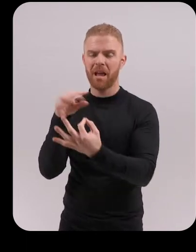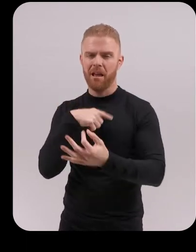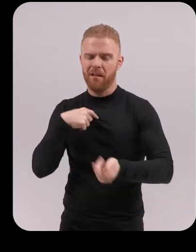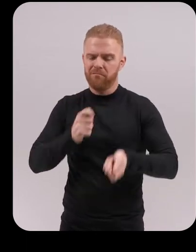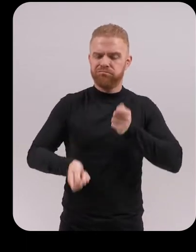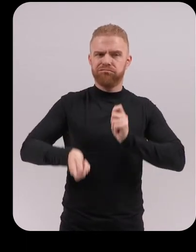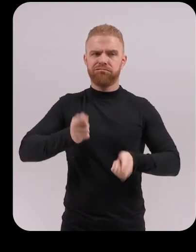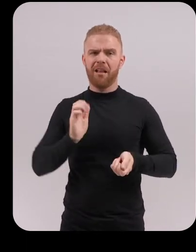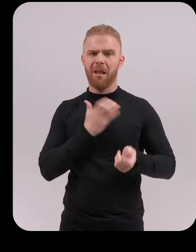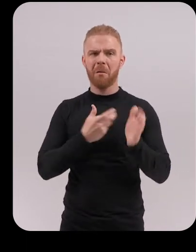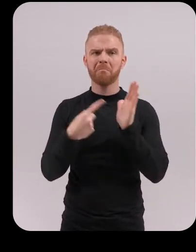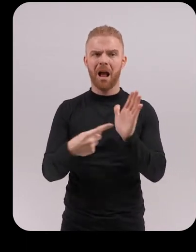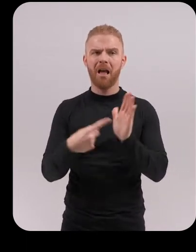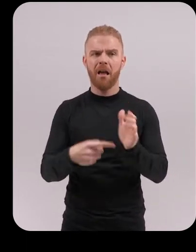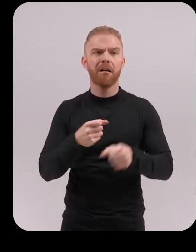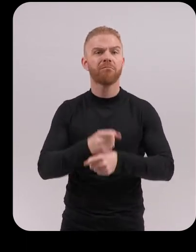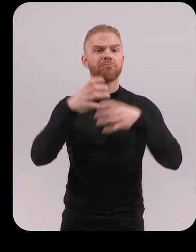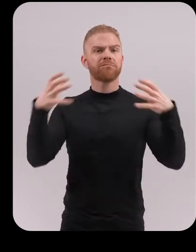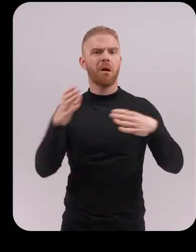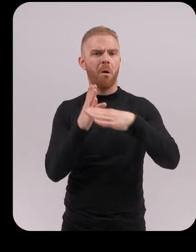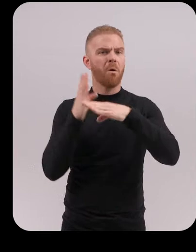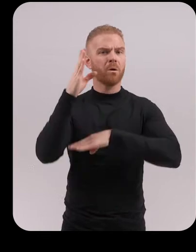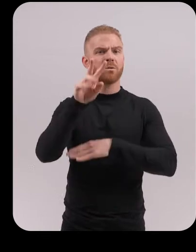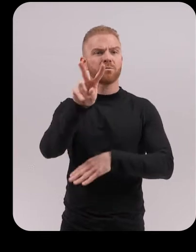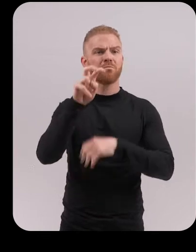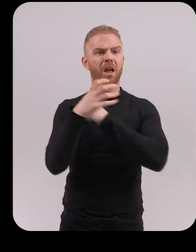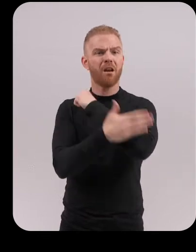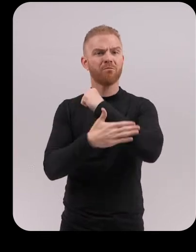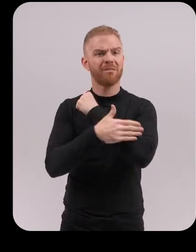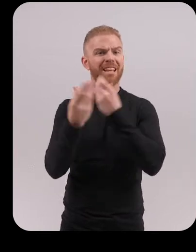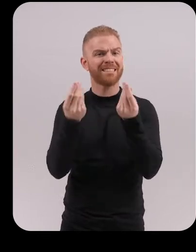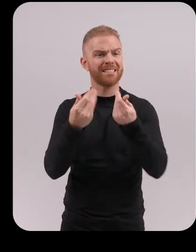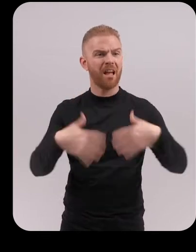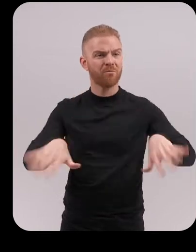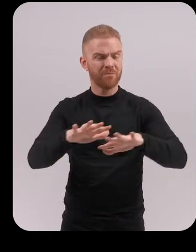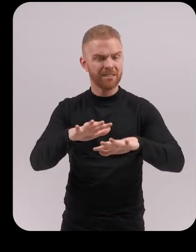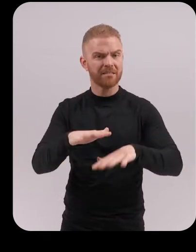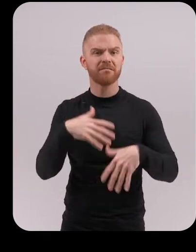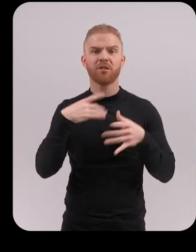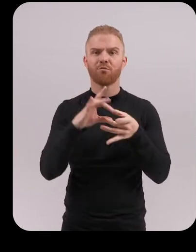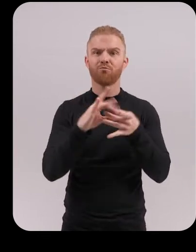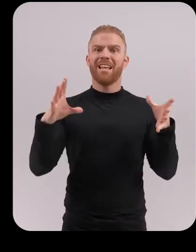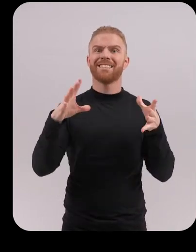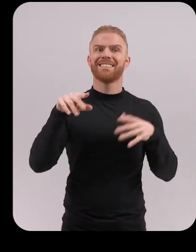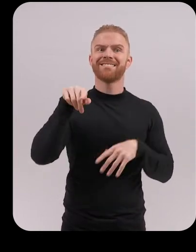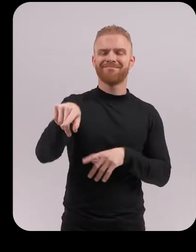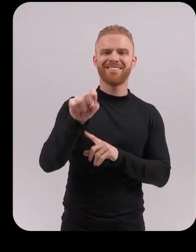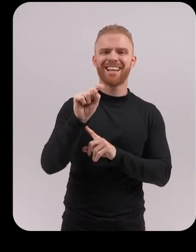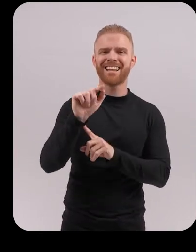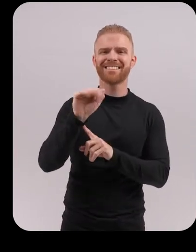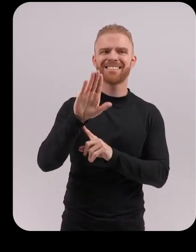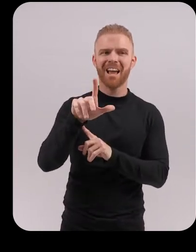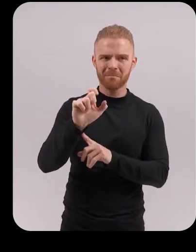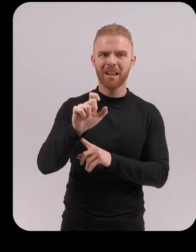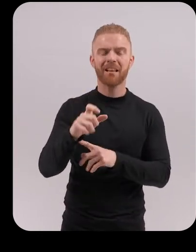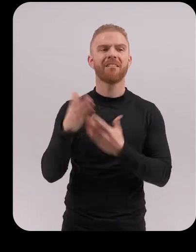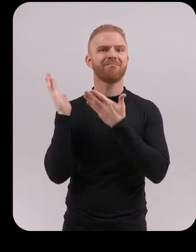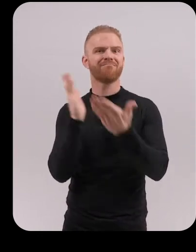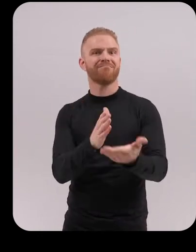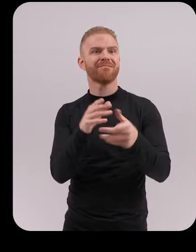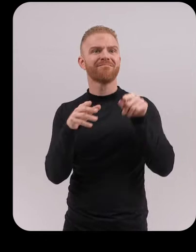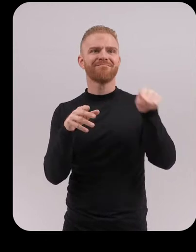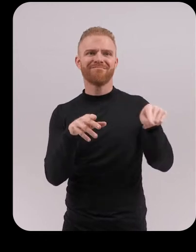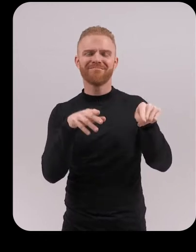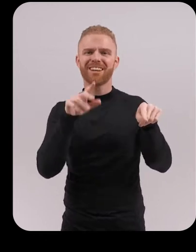our models, expanded to over 200 countries and territories, released it to stable, and brought it into the